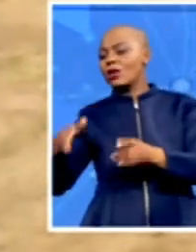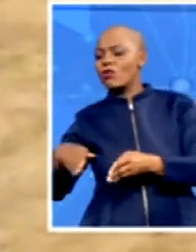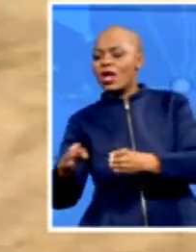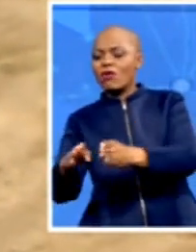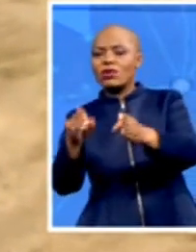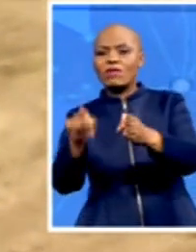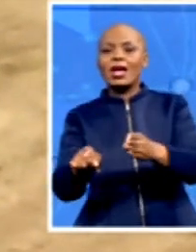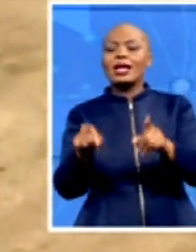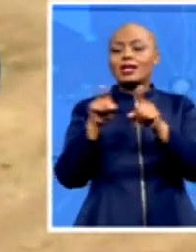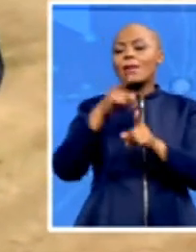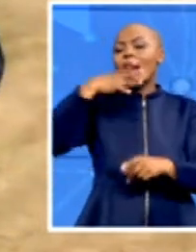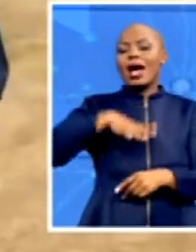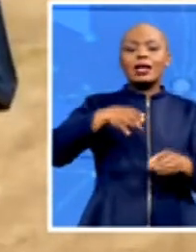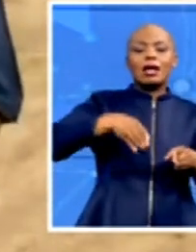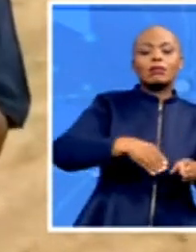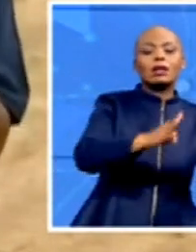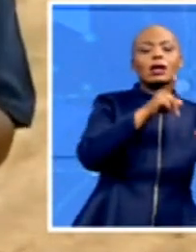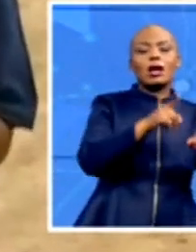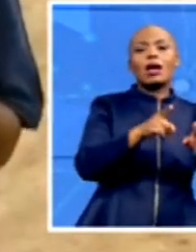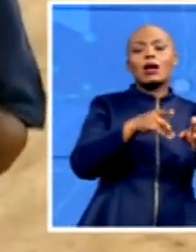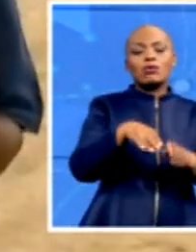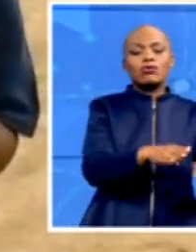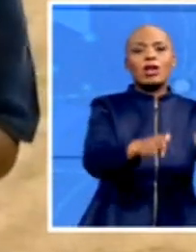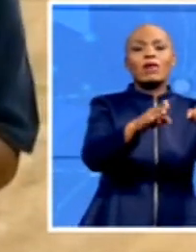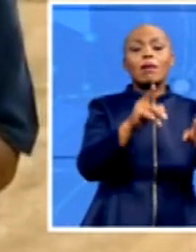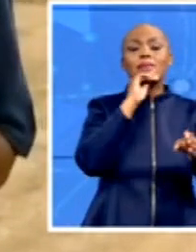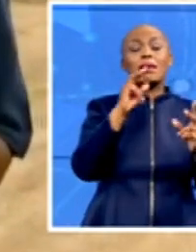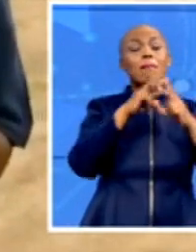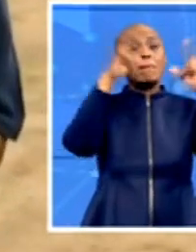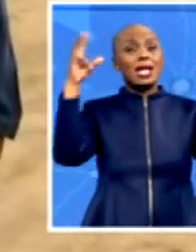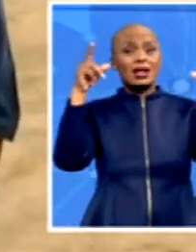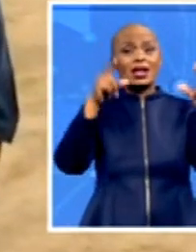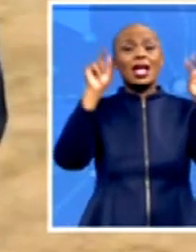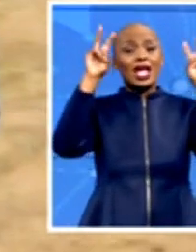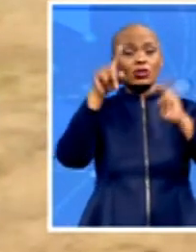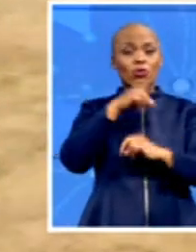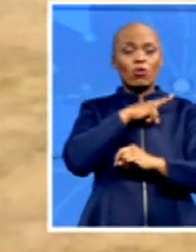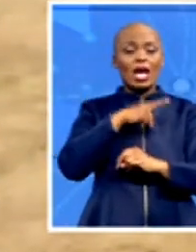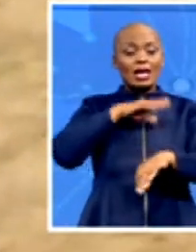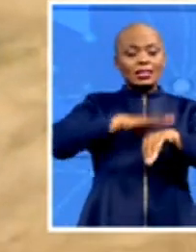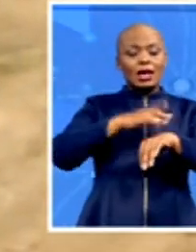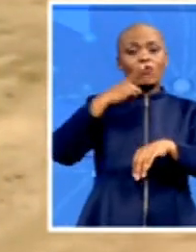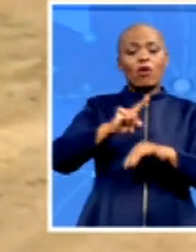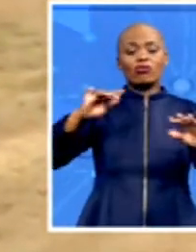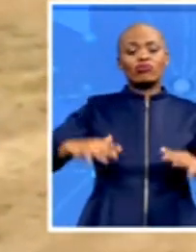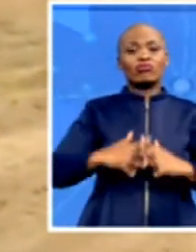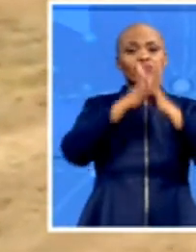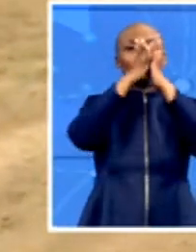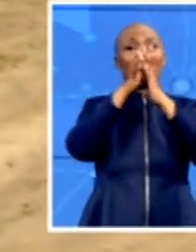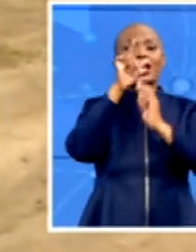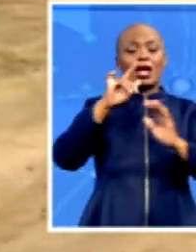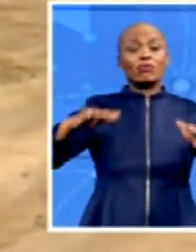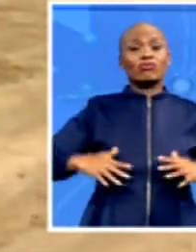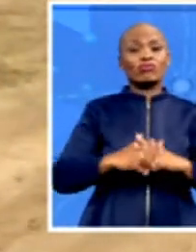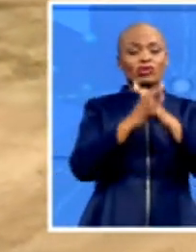a very big issue because it was held on the day of reconciliation, but it didn't show true reconciliation. You remember